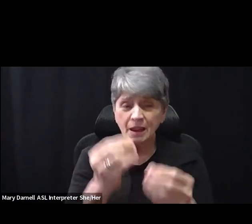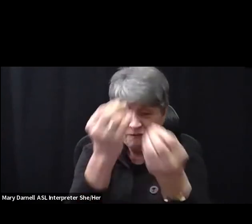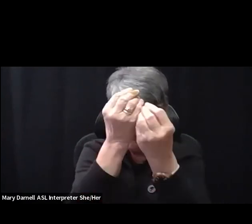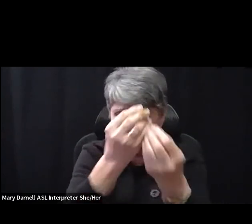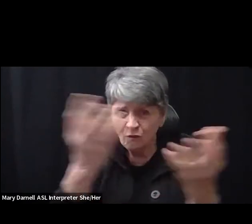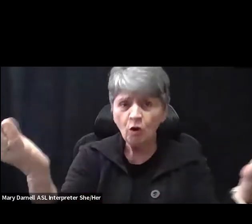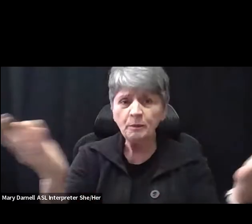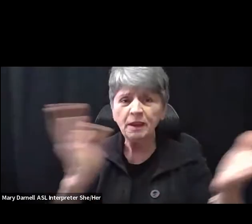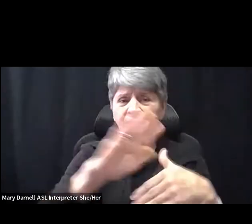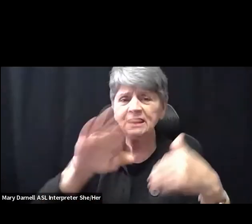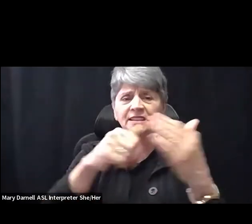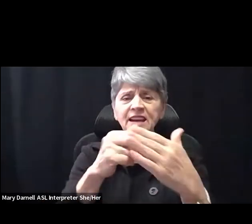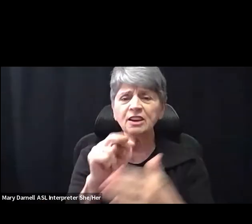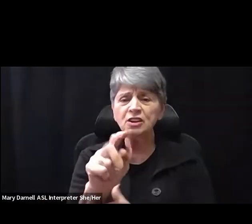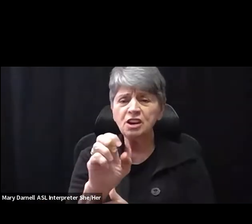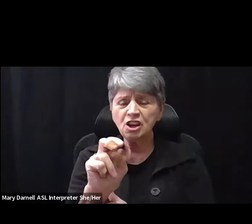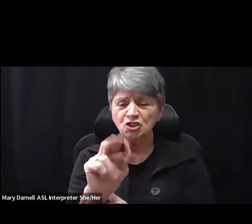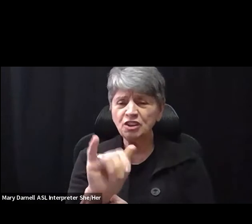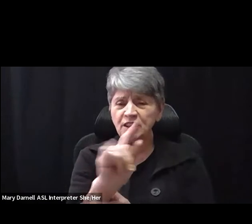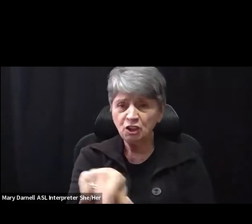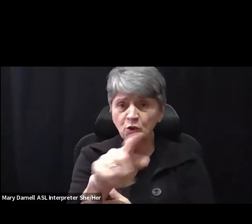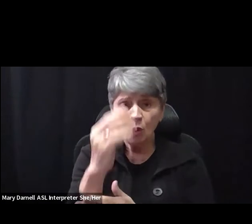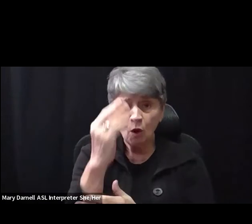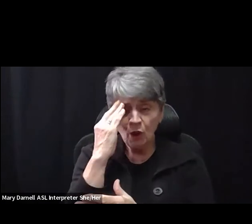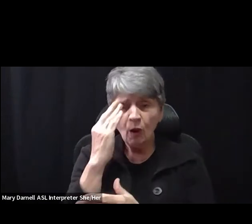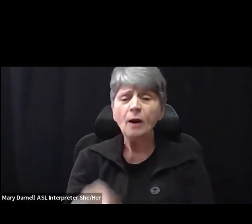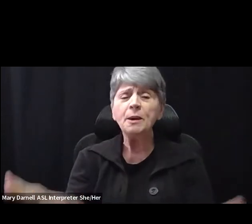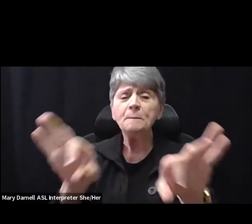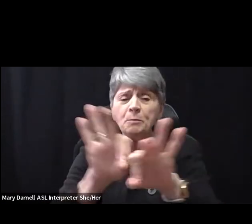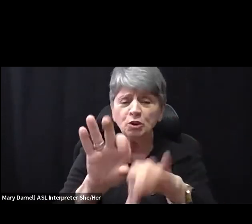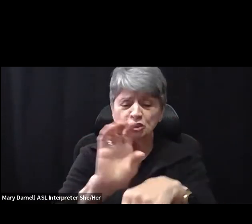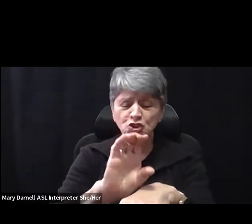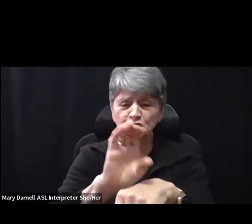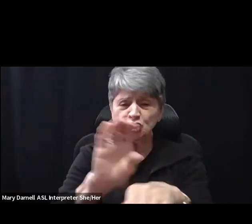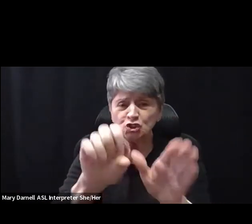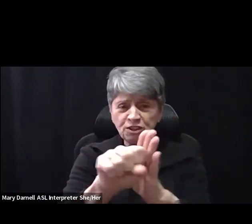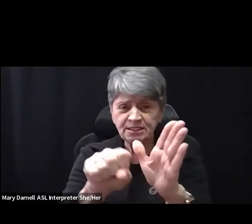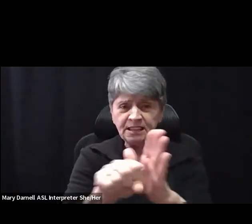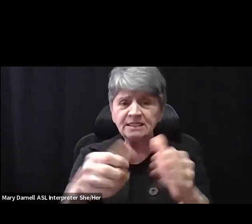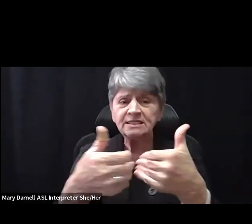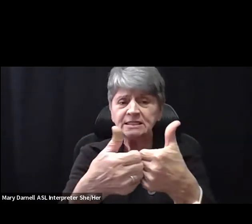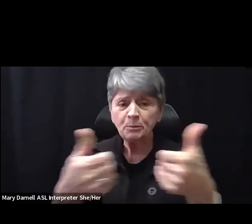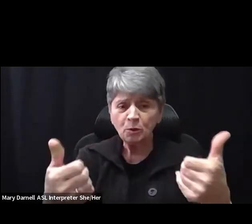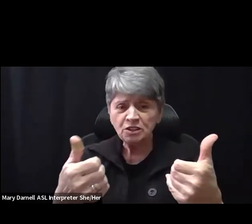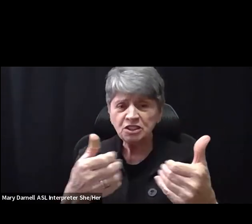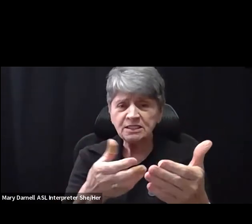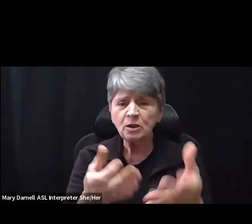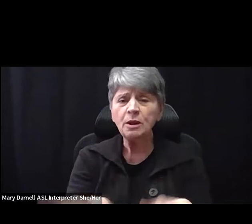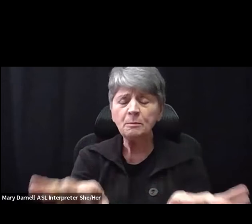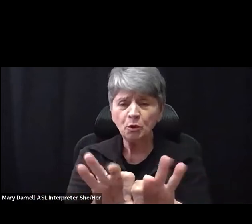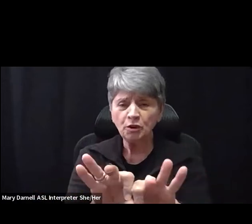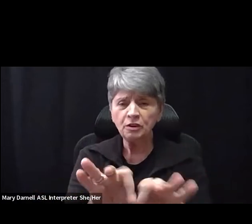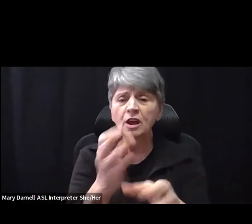you all know that church-state separation plays for so many of the rights that we care about, for freedom without